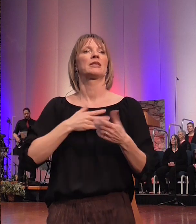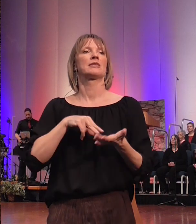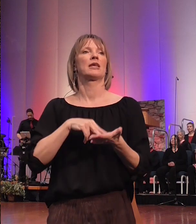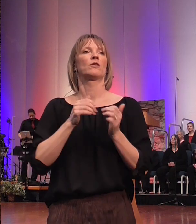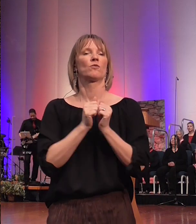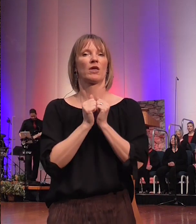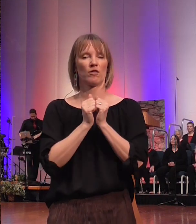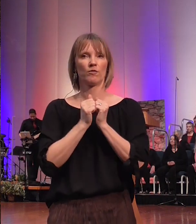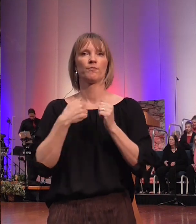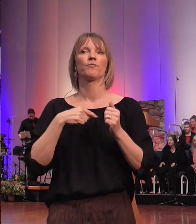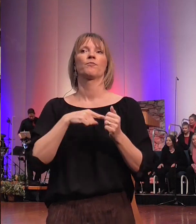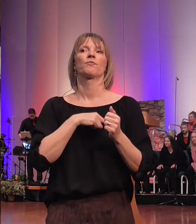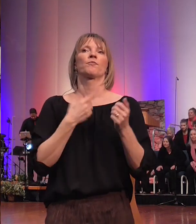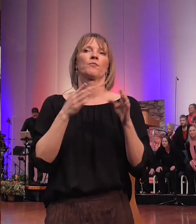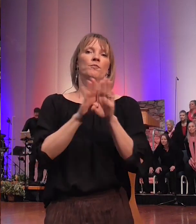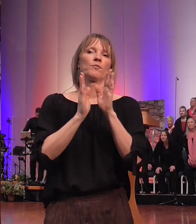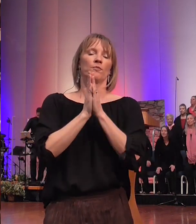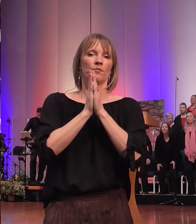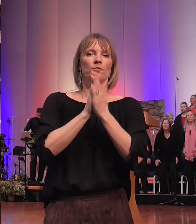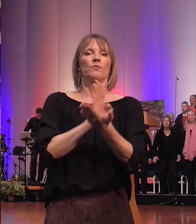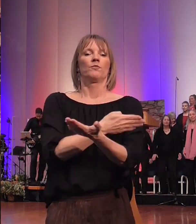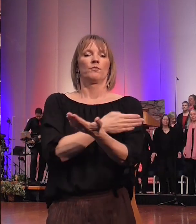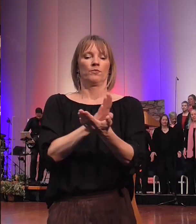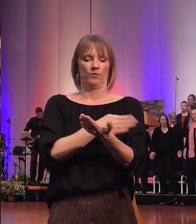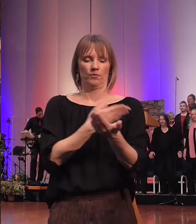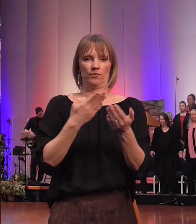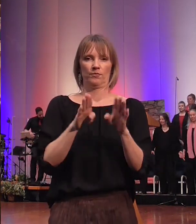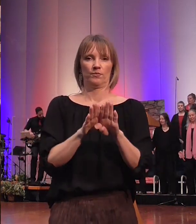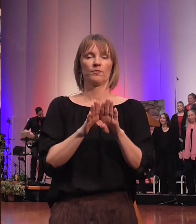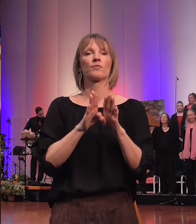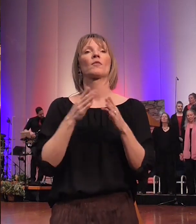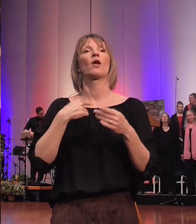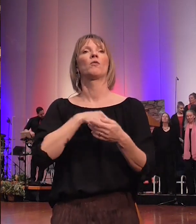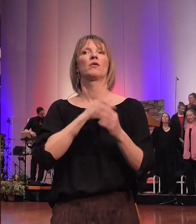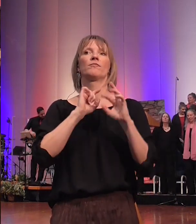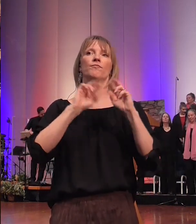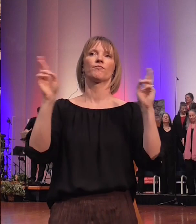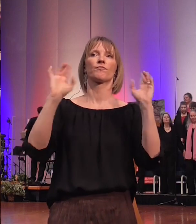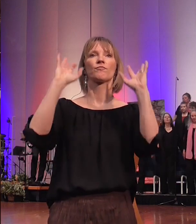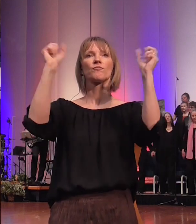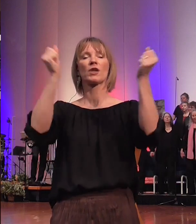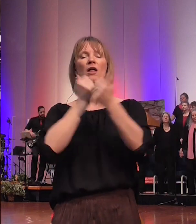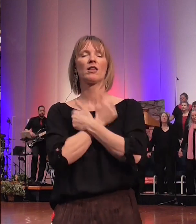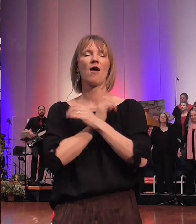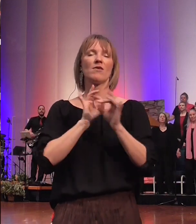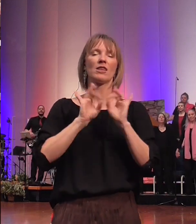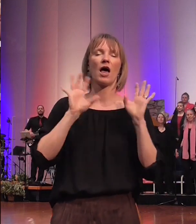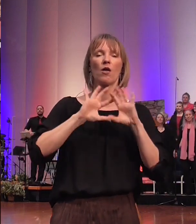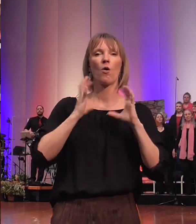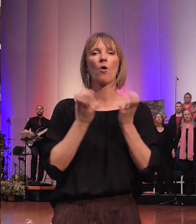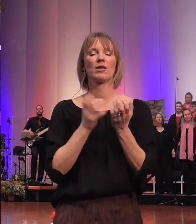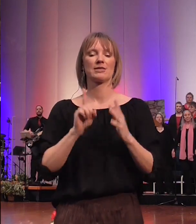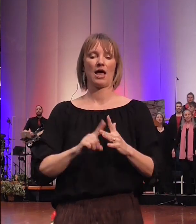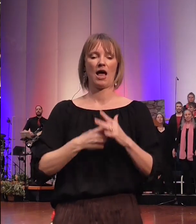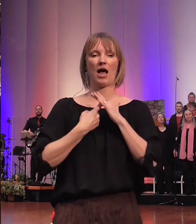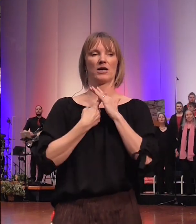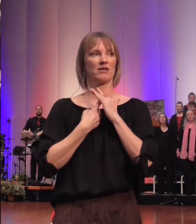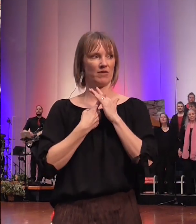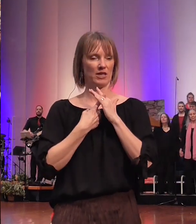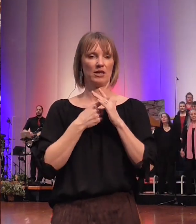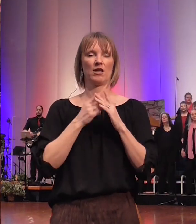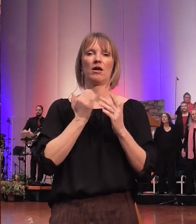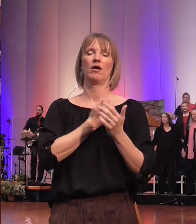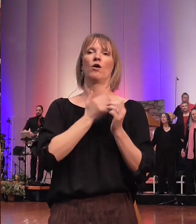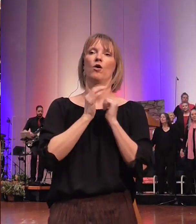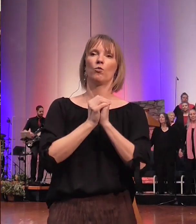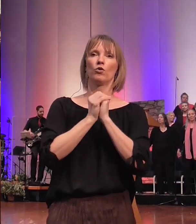together as we do a benediction and sing the peace song. We go forth in love and light and wholeness, activated in that